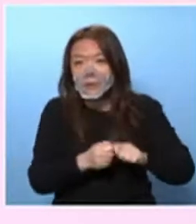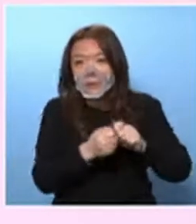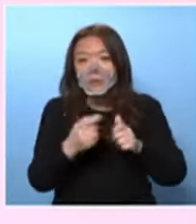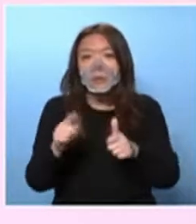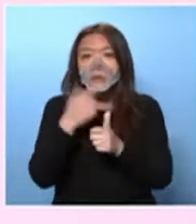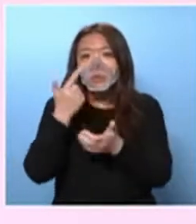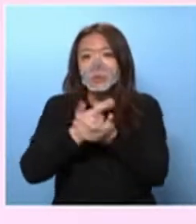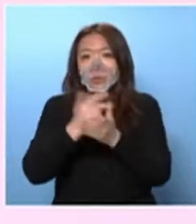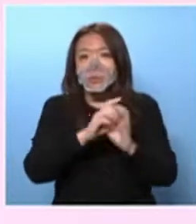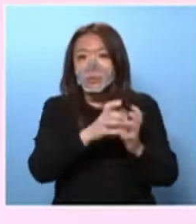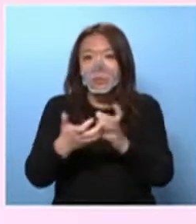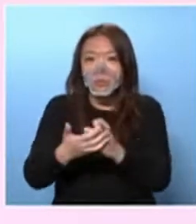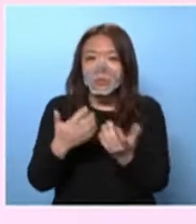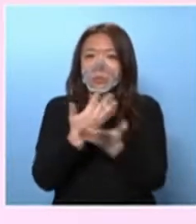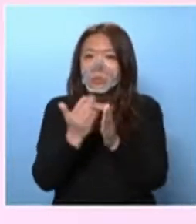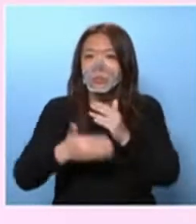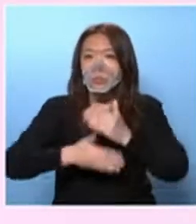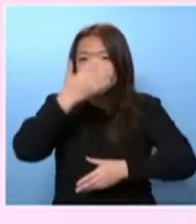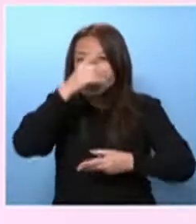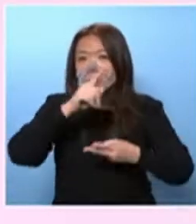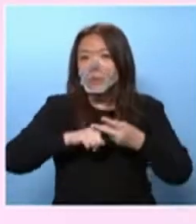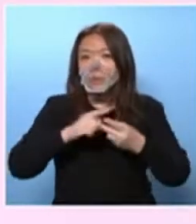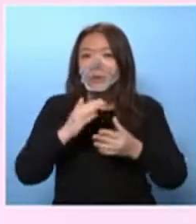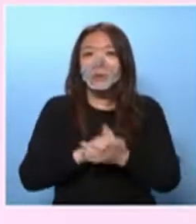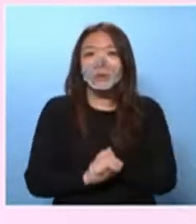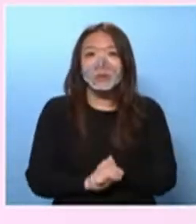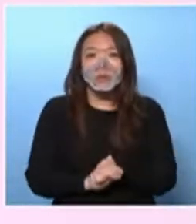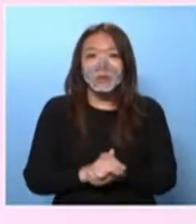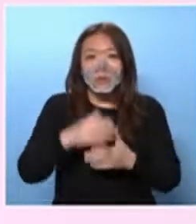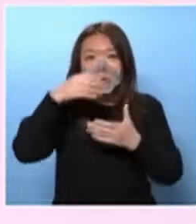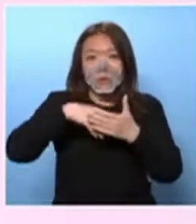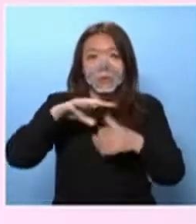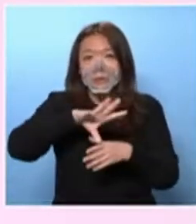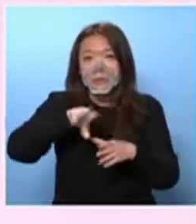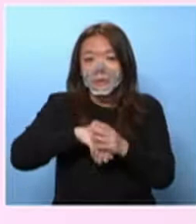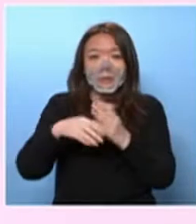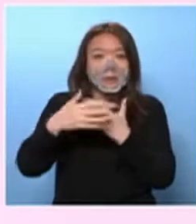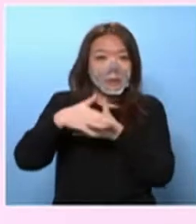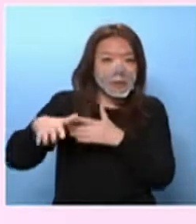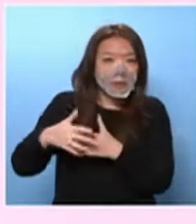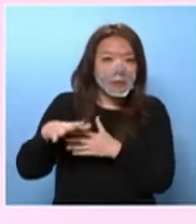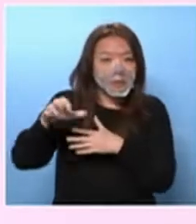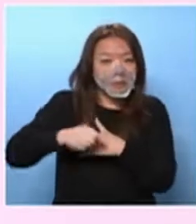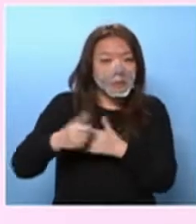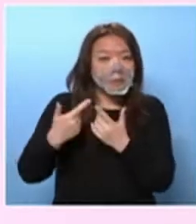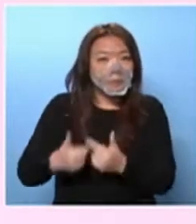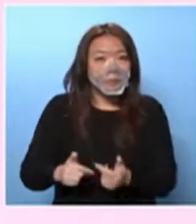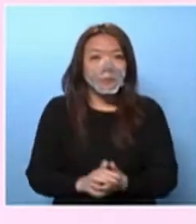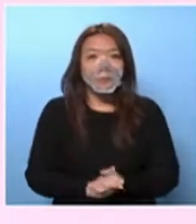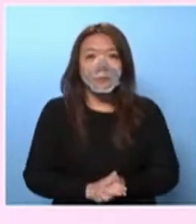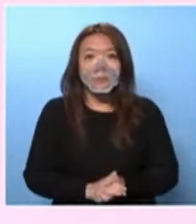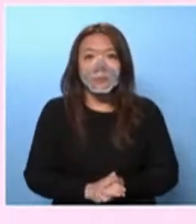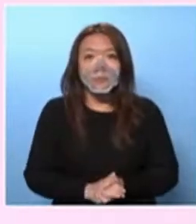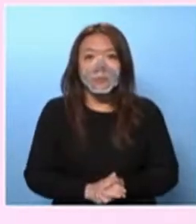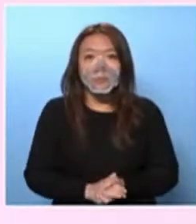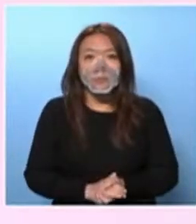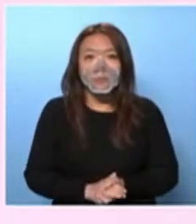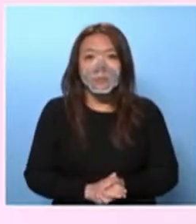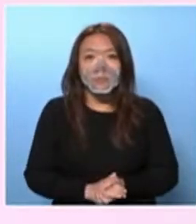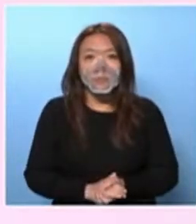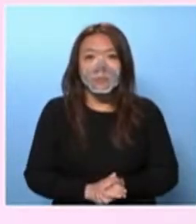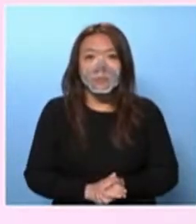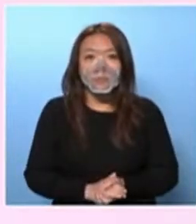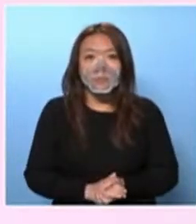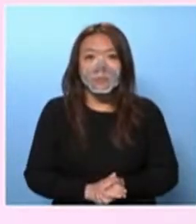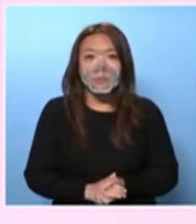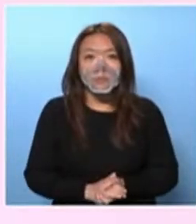initially tends to identify sites in Hung Shui Kiu and Yuen Long for the development of multi-story industrial buildings by leveraging market forces. These buildings will be